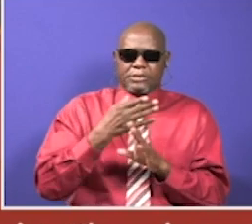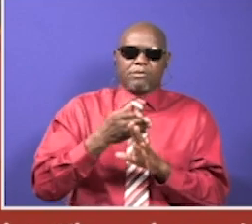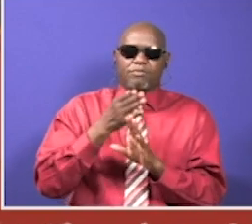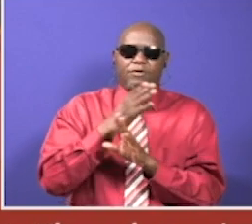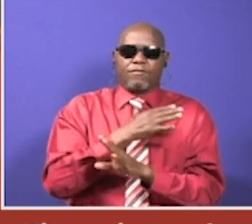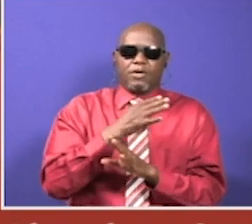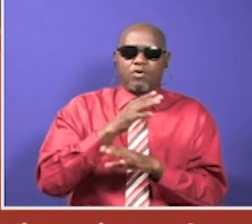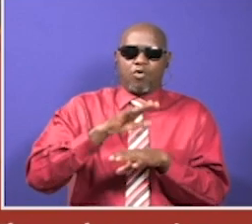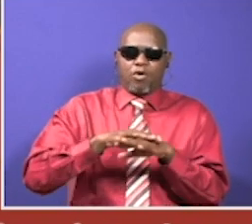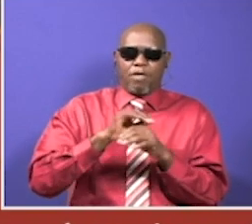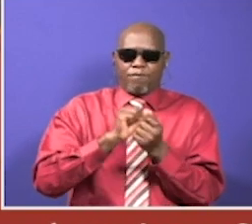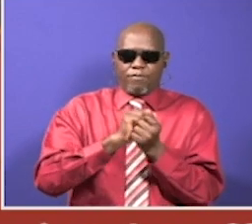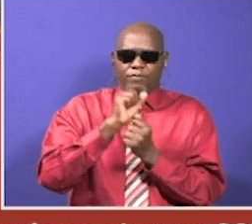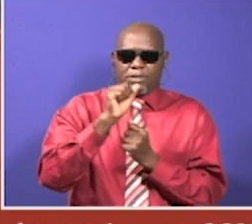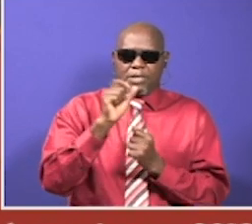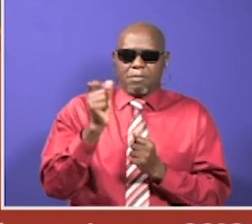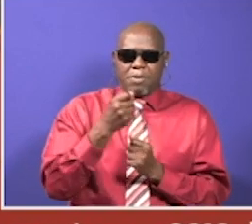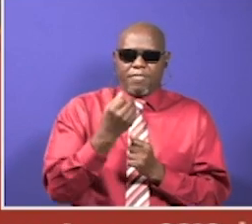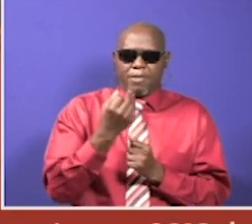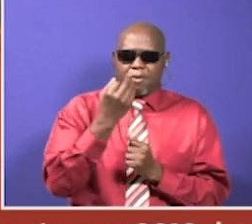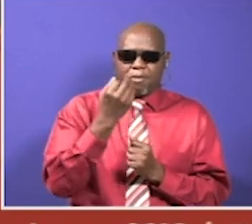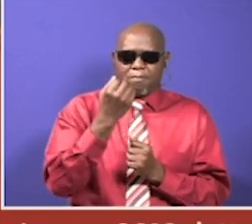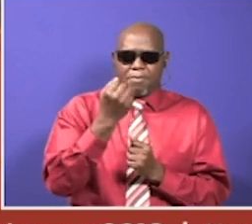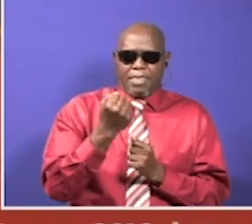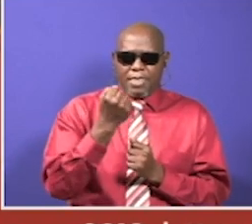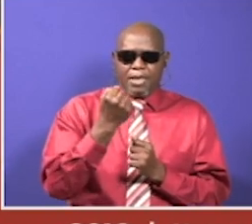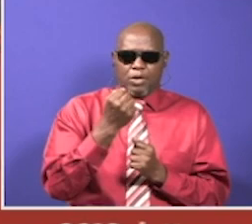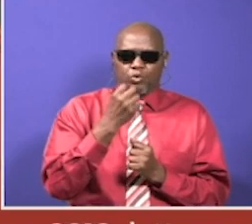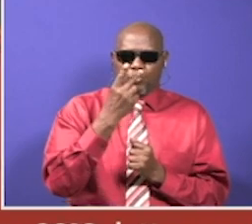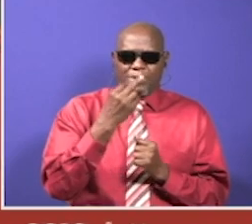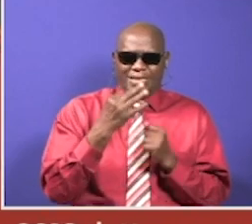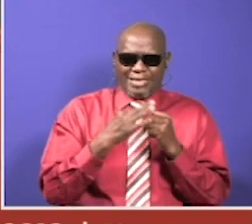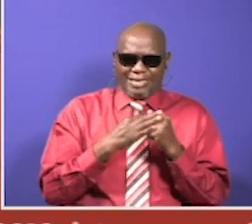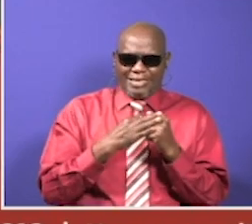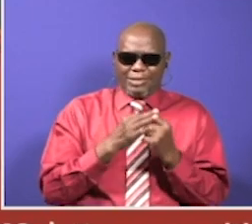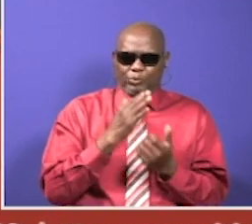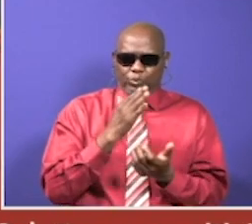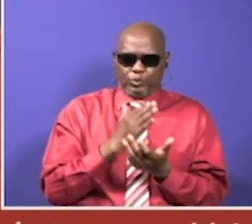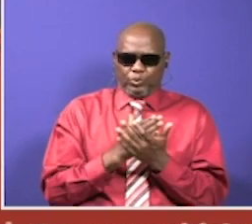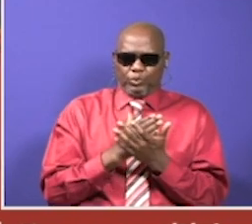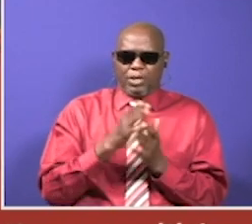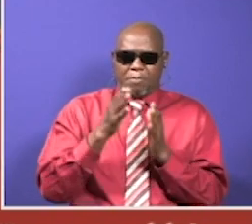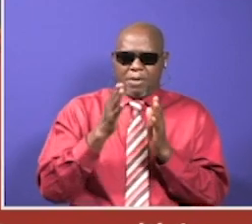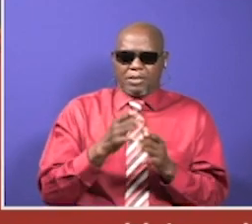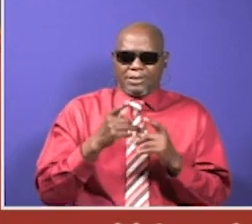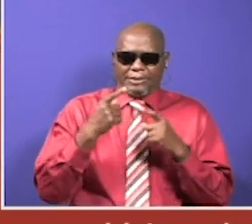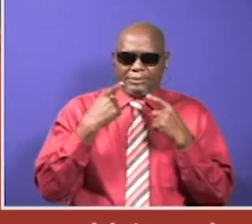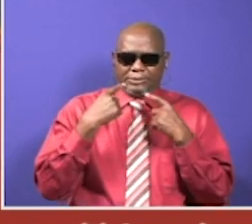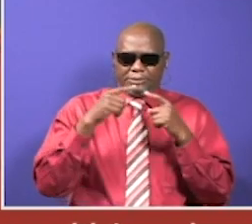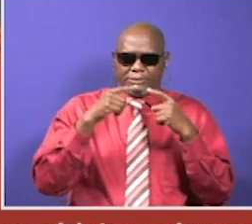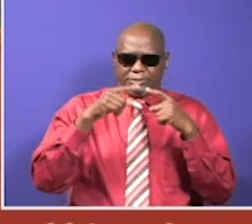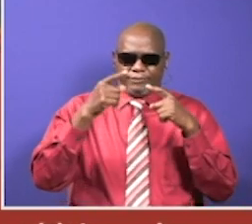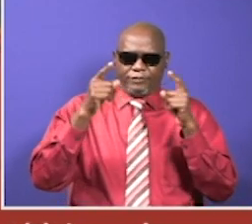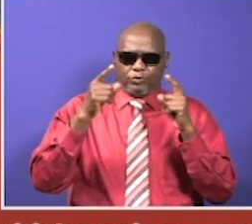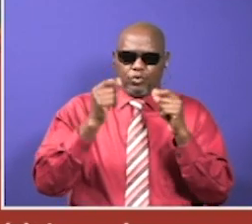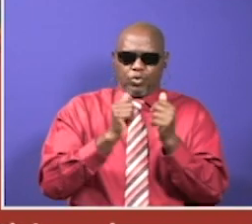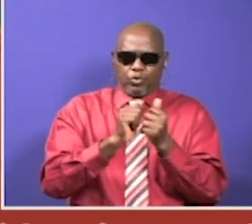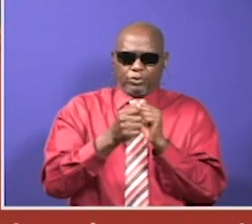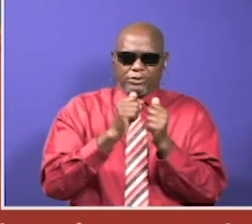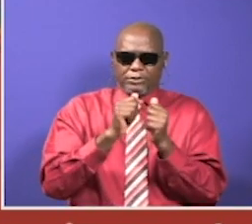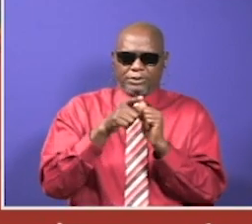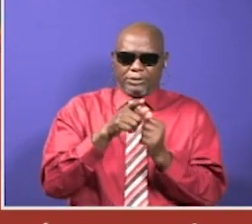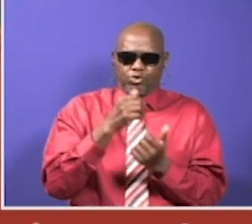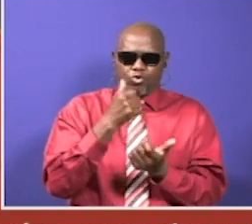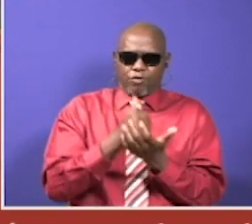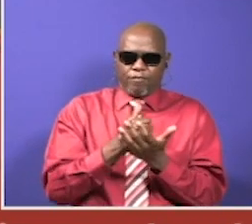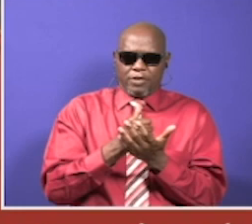on the 15th of May. So that by 28th, really, the person who had successfully contested for that office